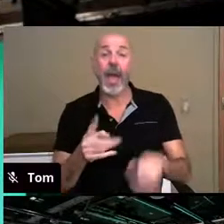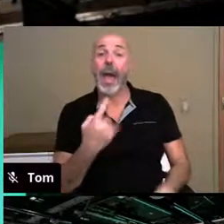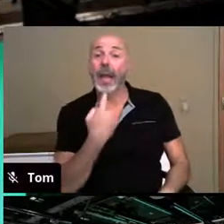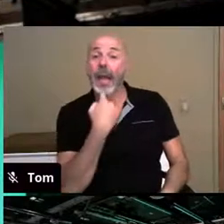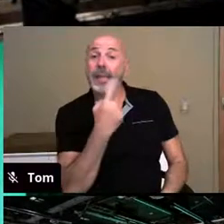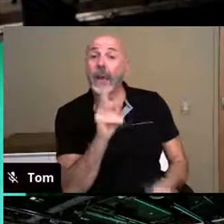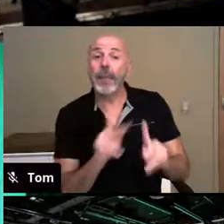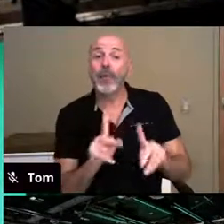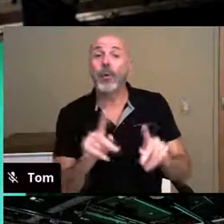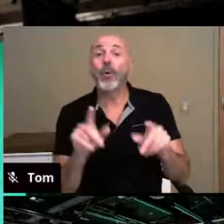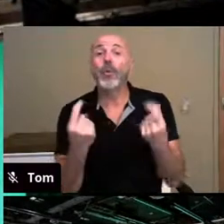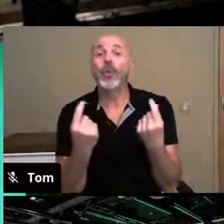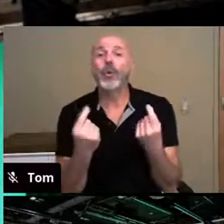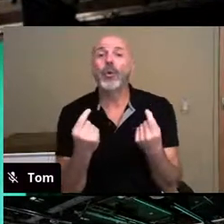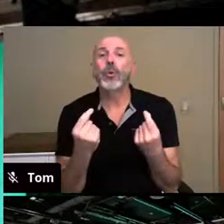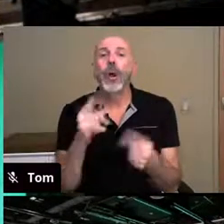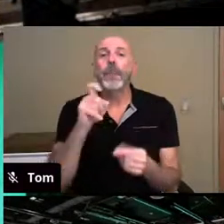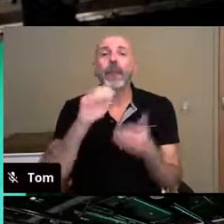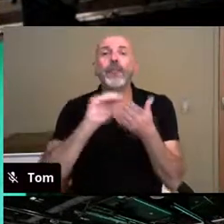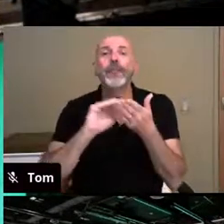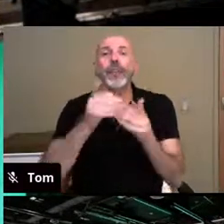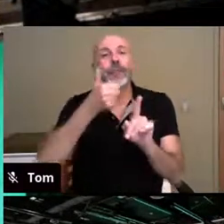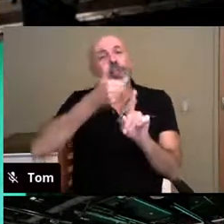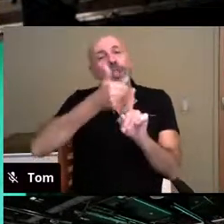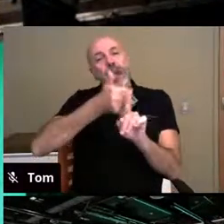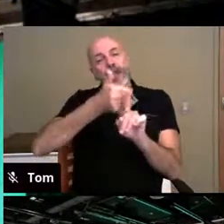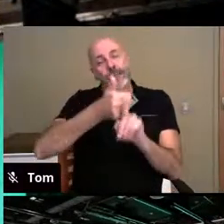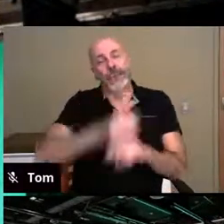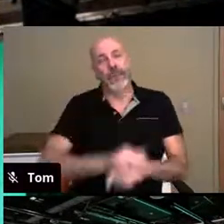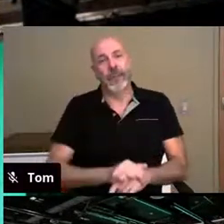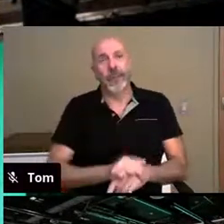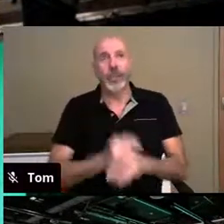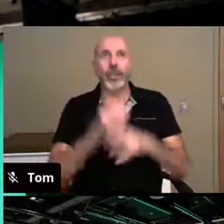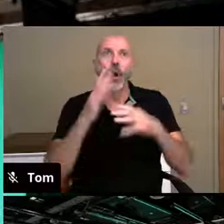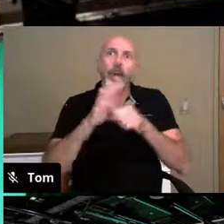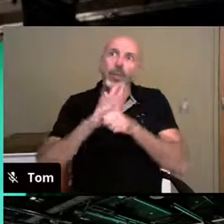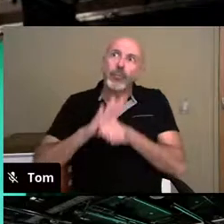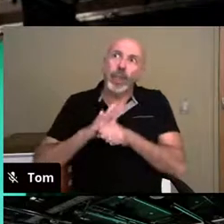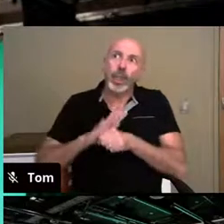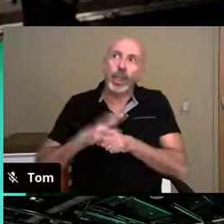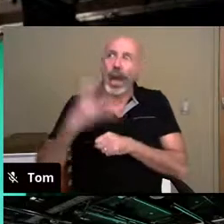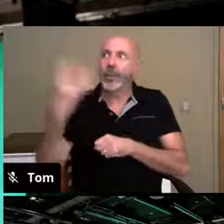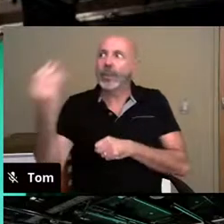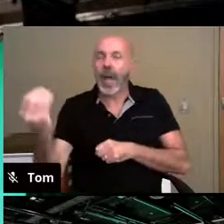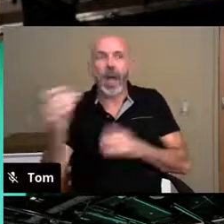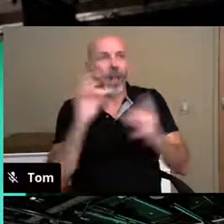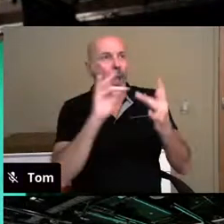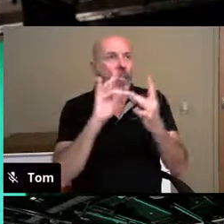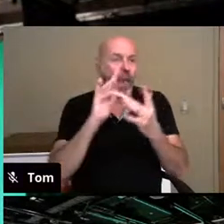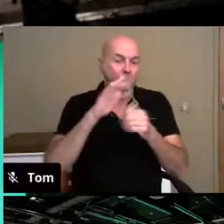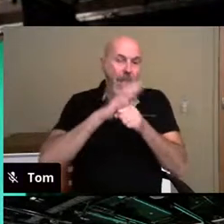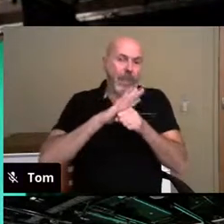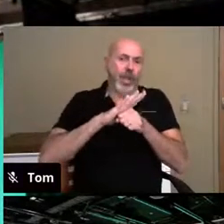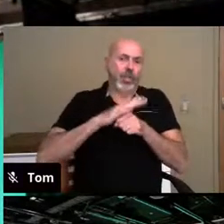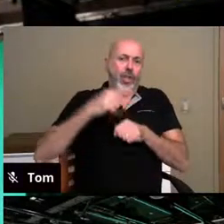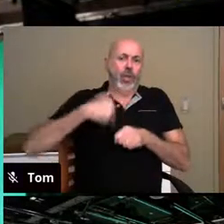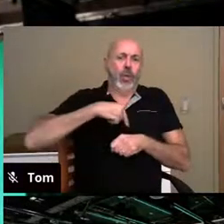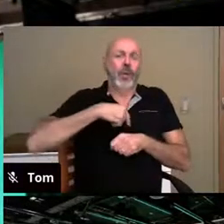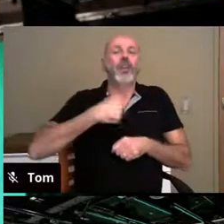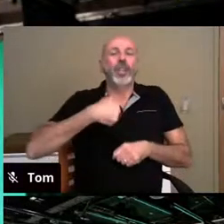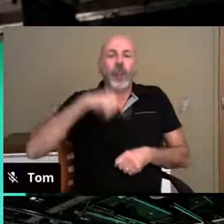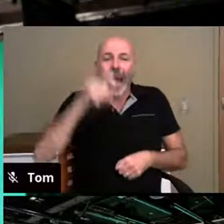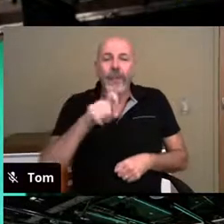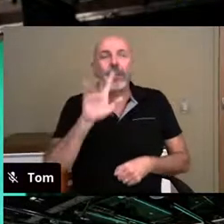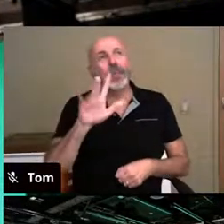There's already so much pressure outside and online, especially, that you have to be your best friend with all of